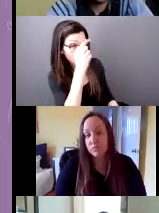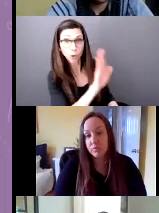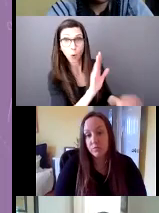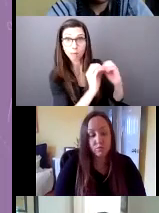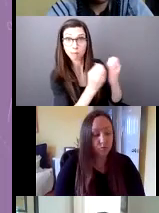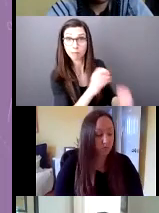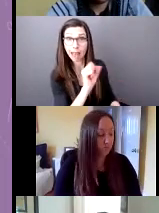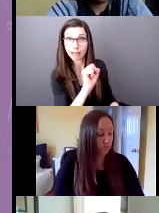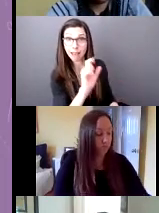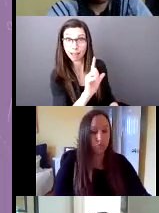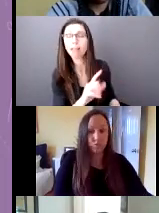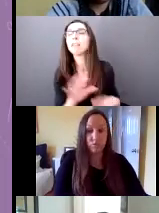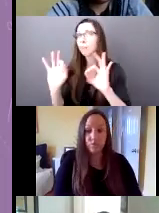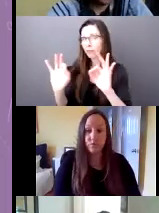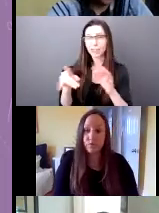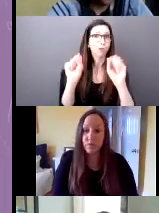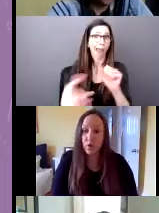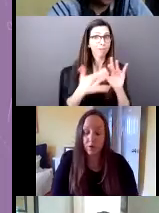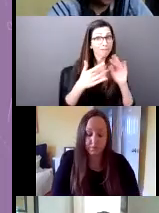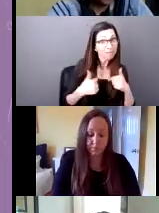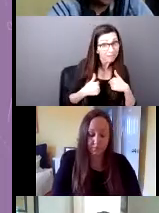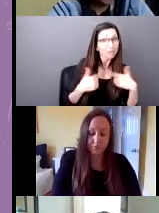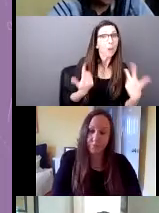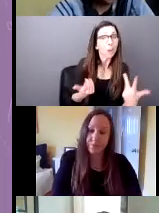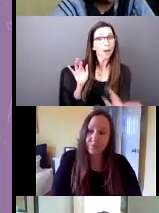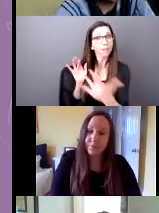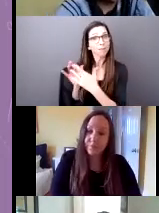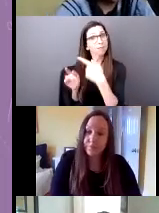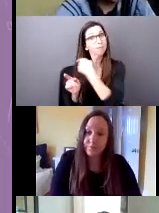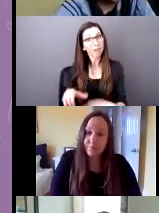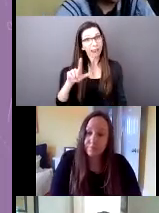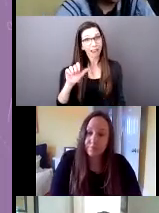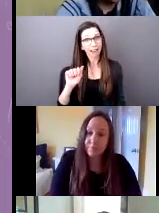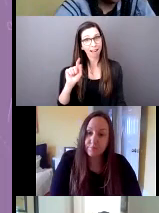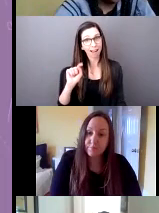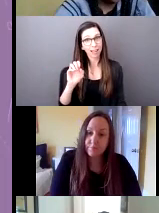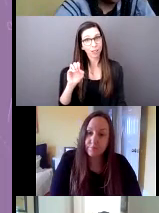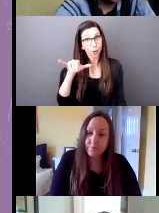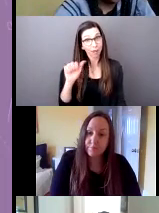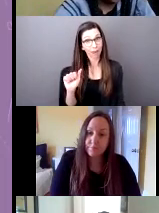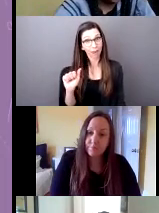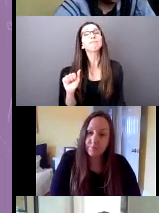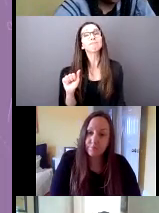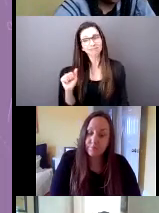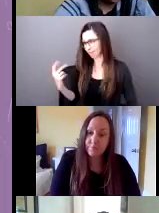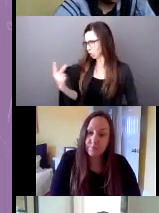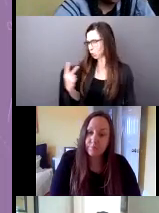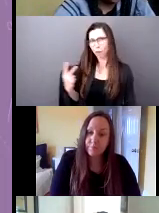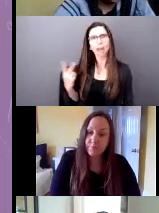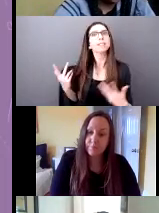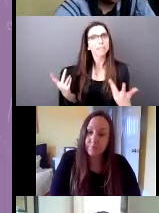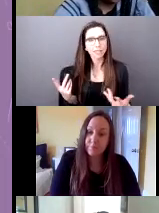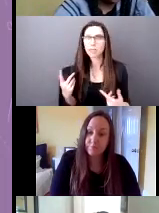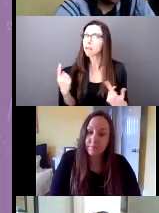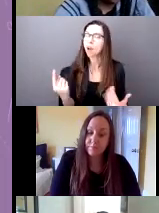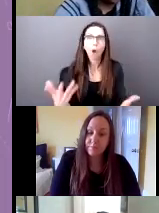can connect with either Latoya and I, and we are actually strategically working on reaching out